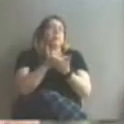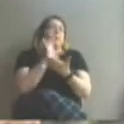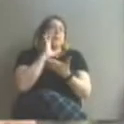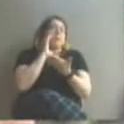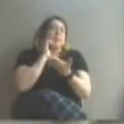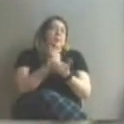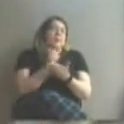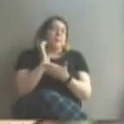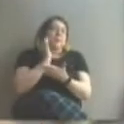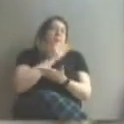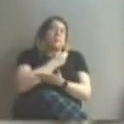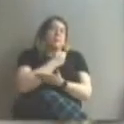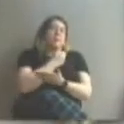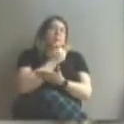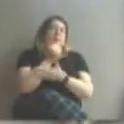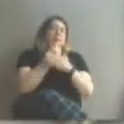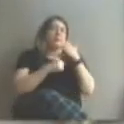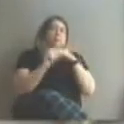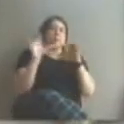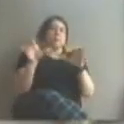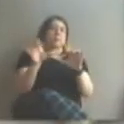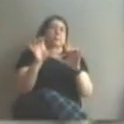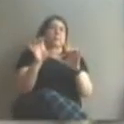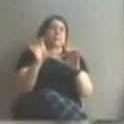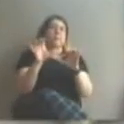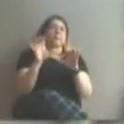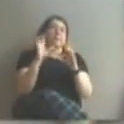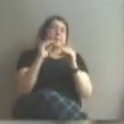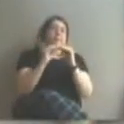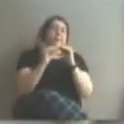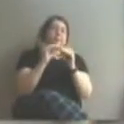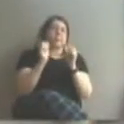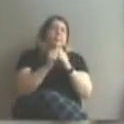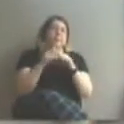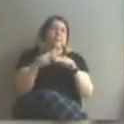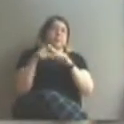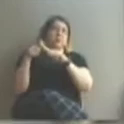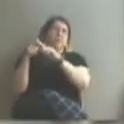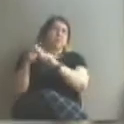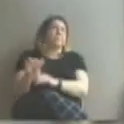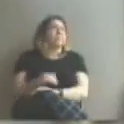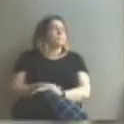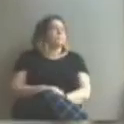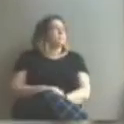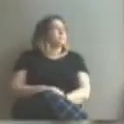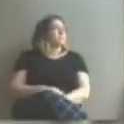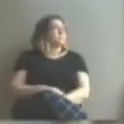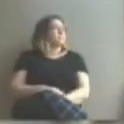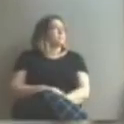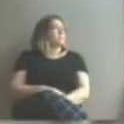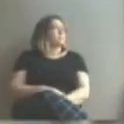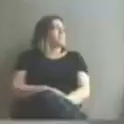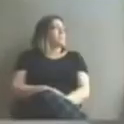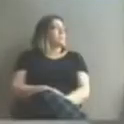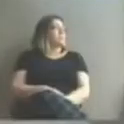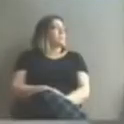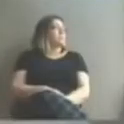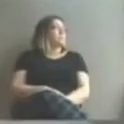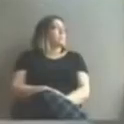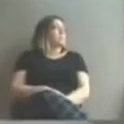helping what we're under the corrective action plan with our suspensions. Awesome. Thank you. And thanks for your patience. I am finished.